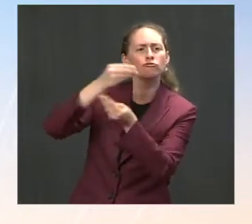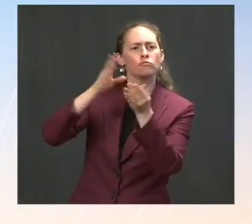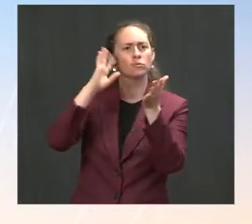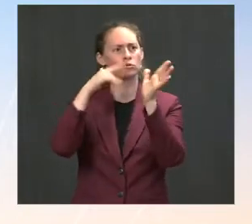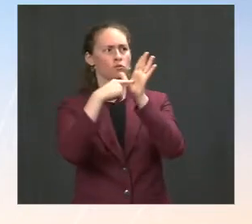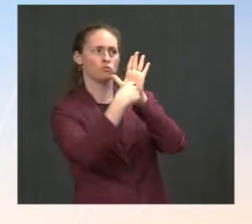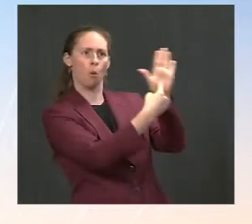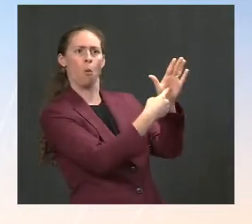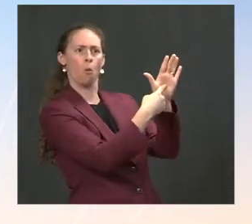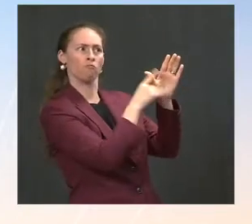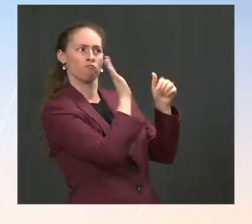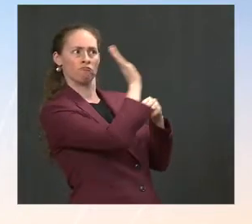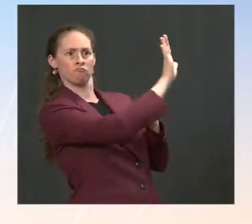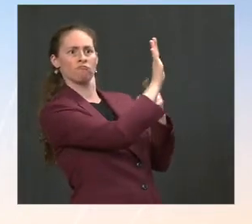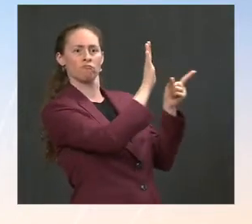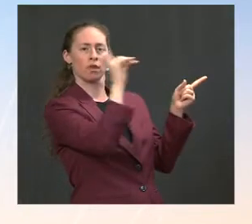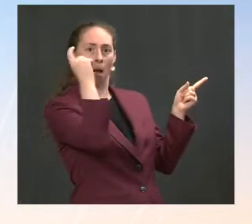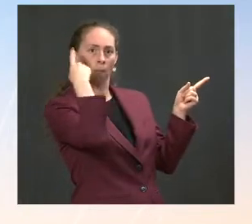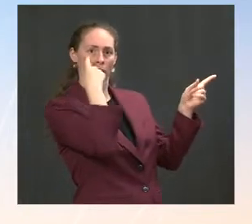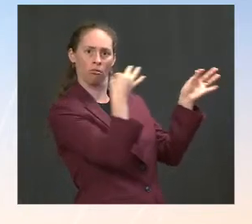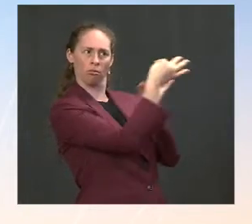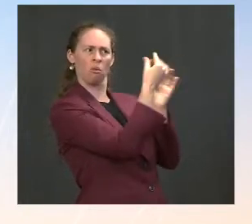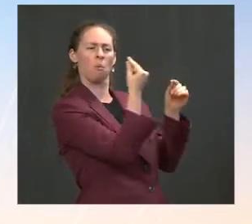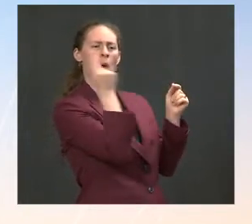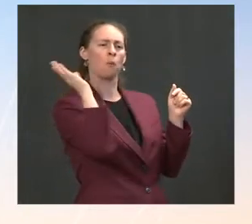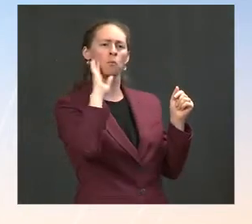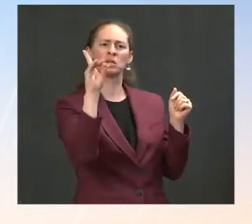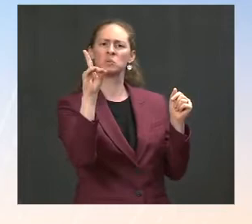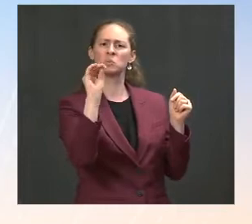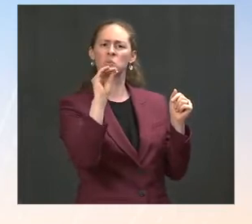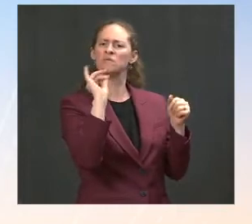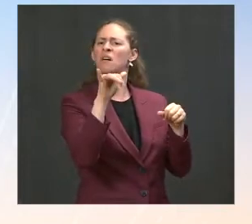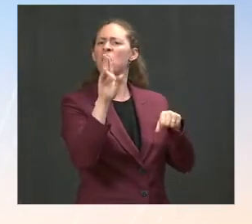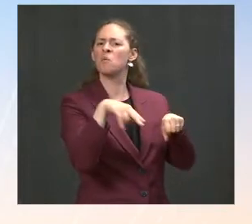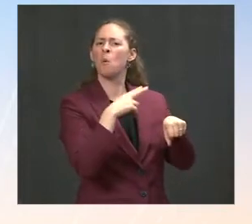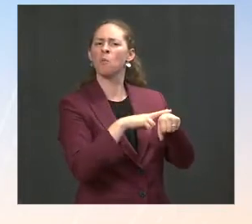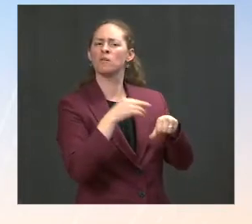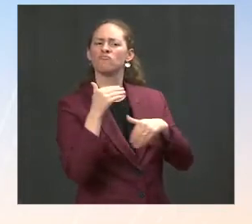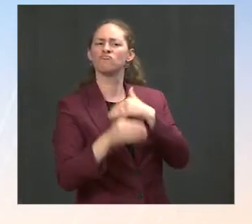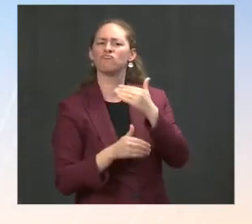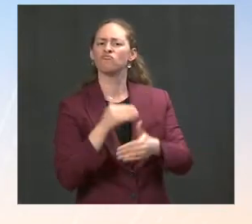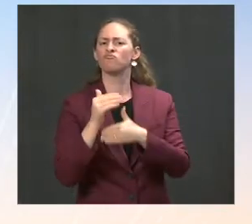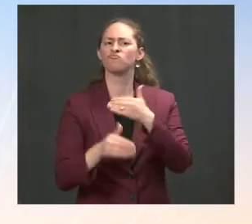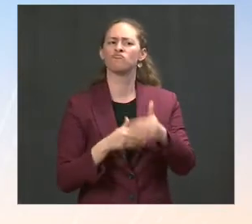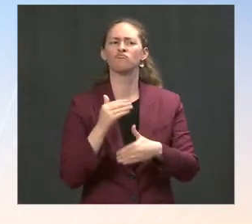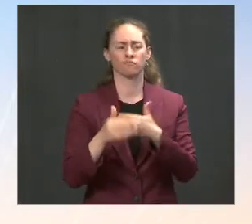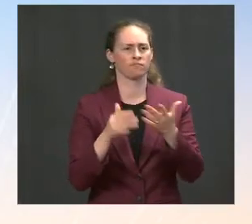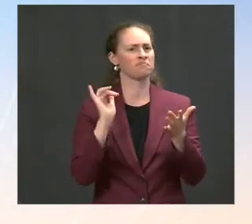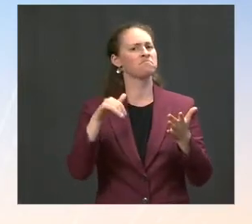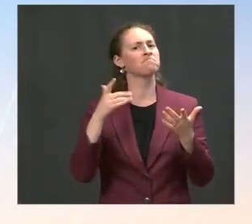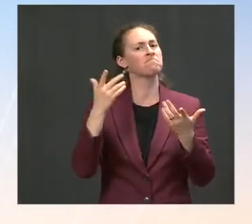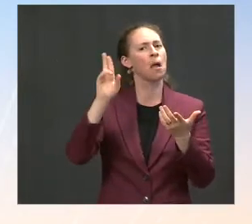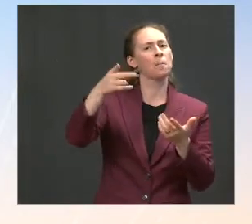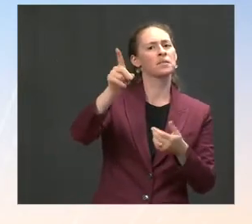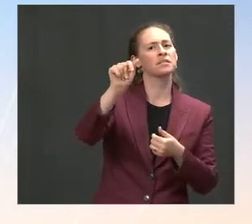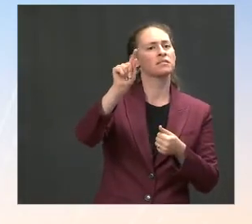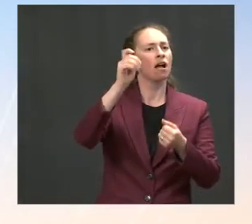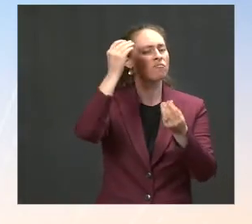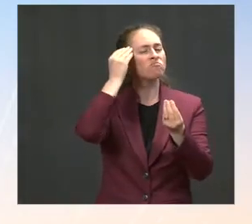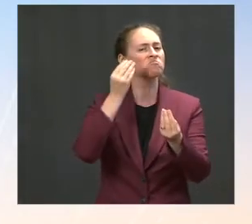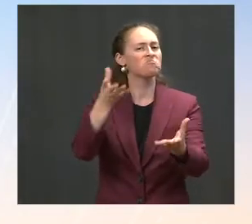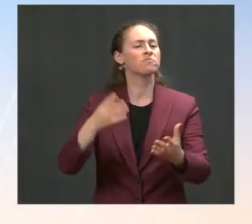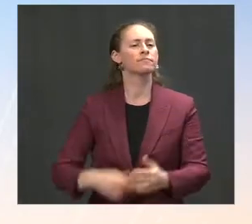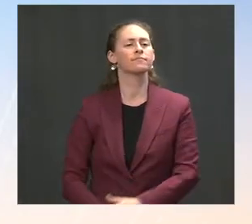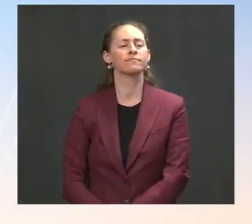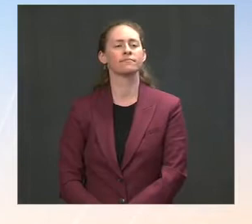this is being litigated on Capitol Hill. That was what this update was to provide. In that letter, she also noted